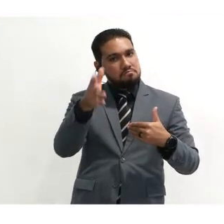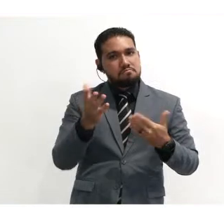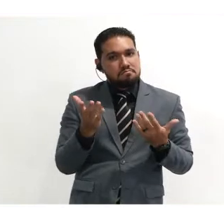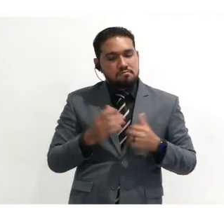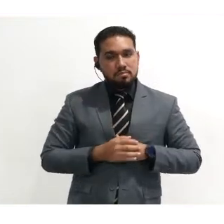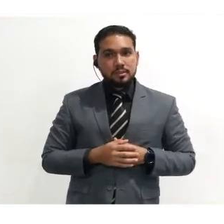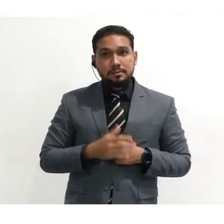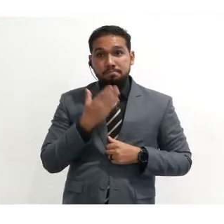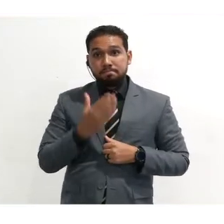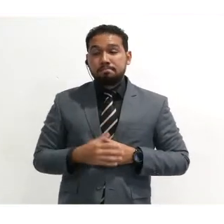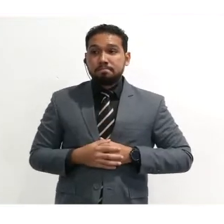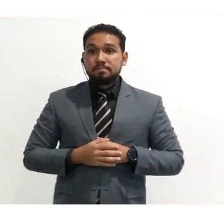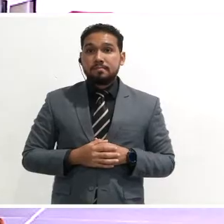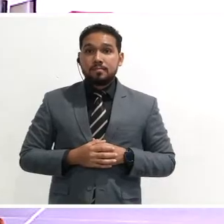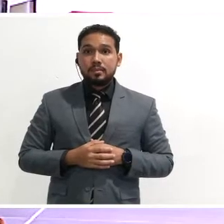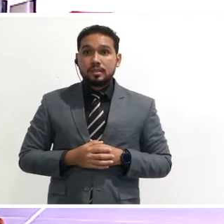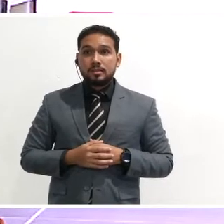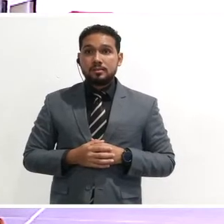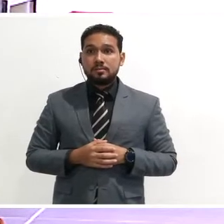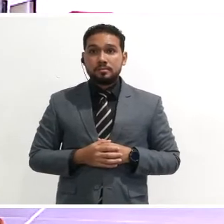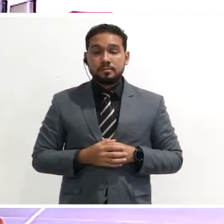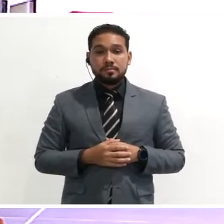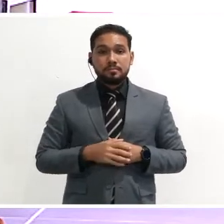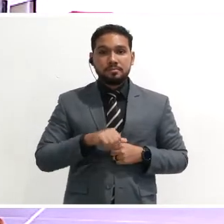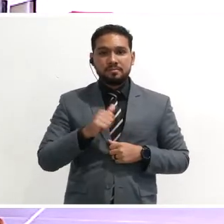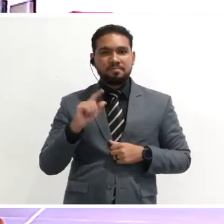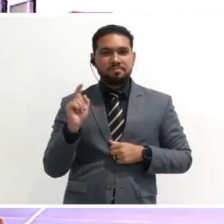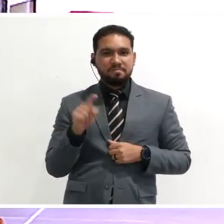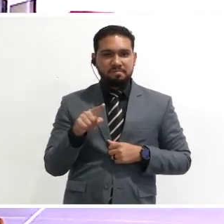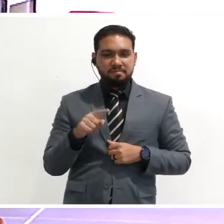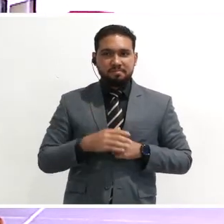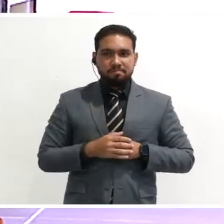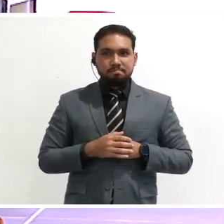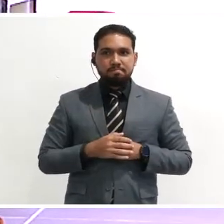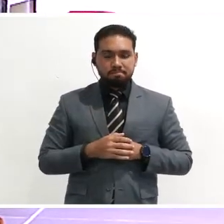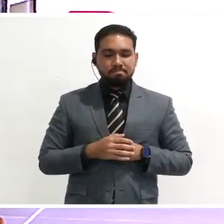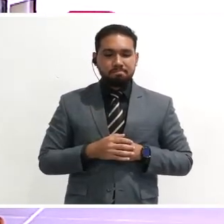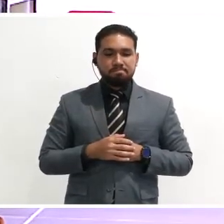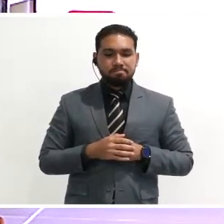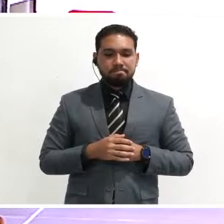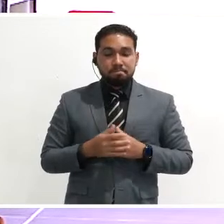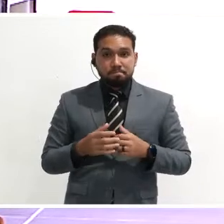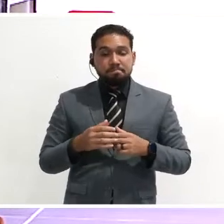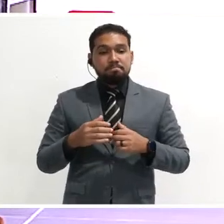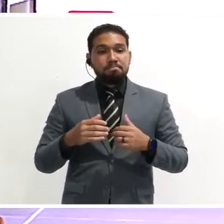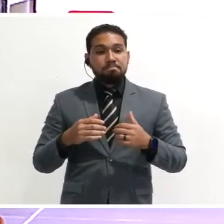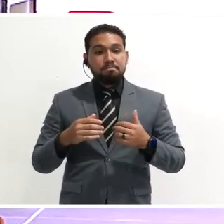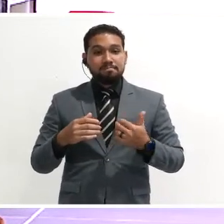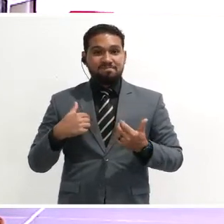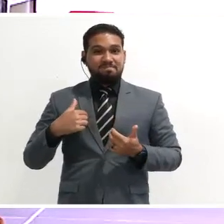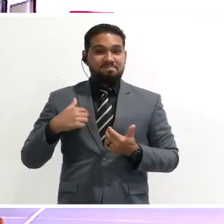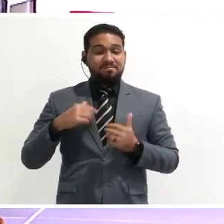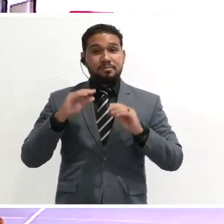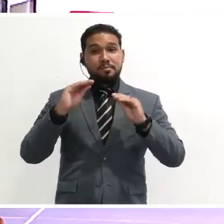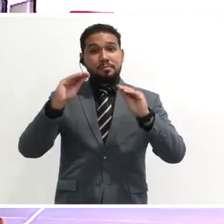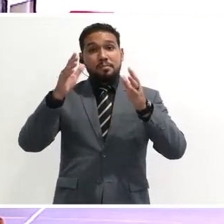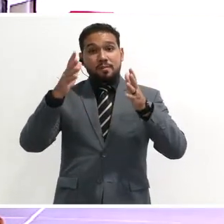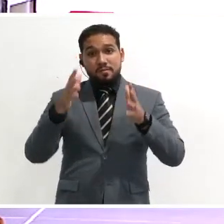Saludo. Adelante. Yo quisiera preguntar sobre nosotros que somos profesores y tenemos la esperanza de poder